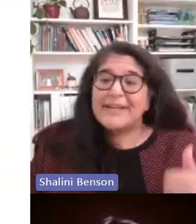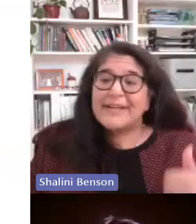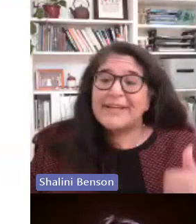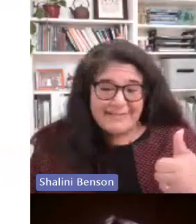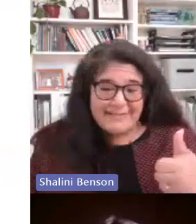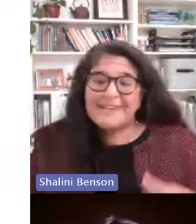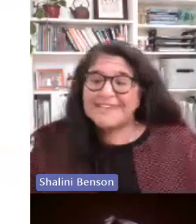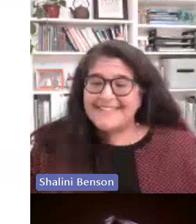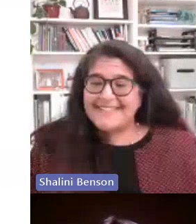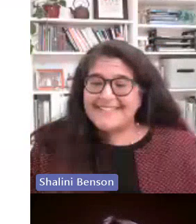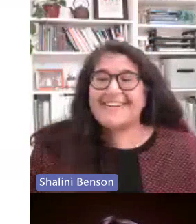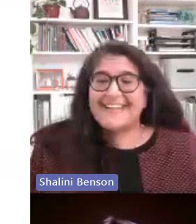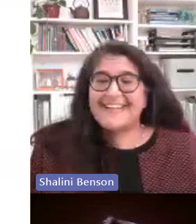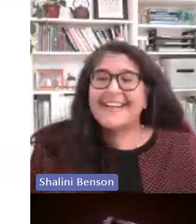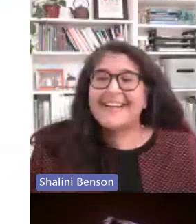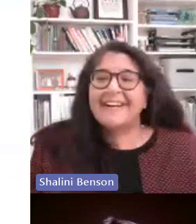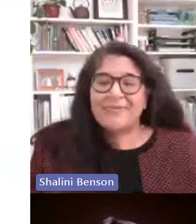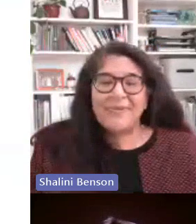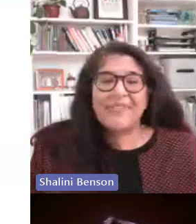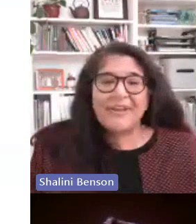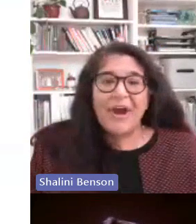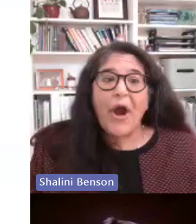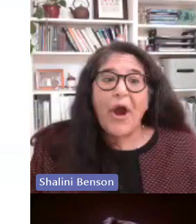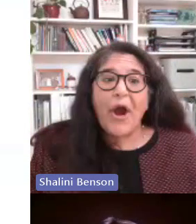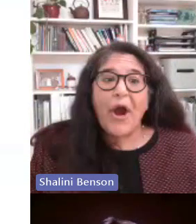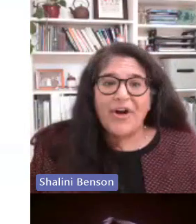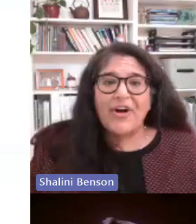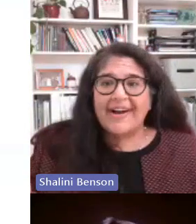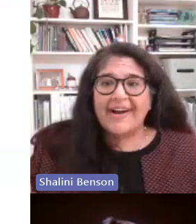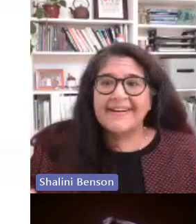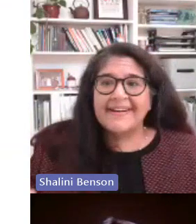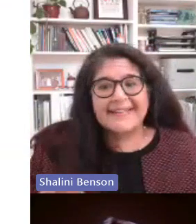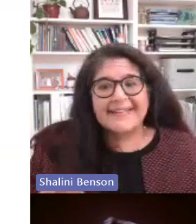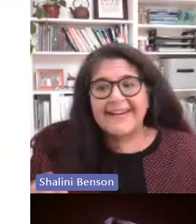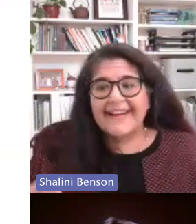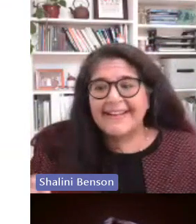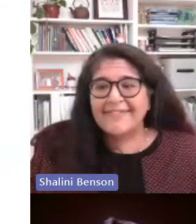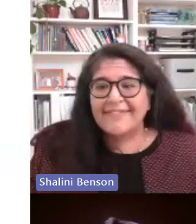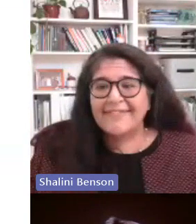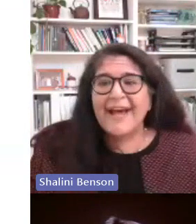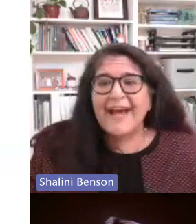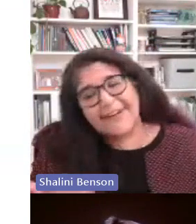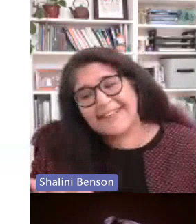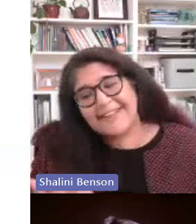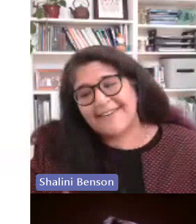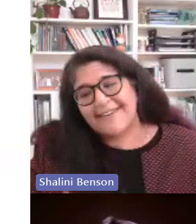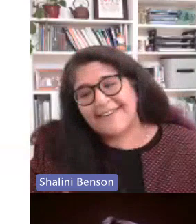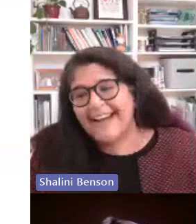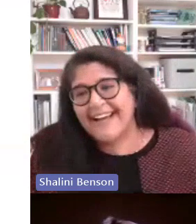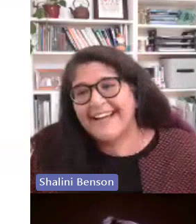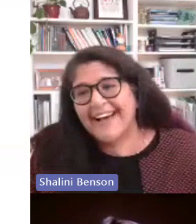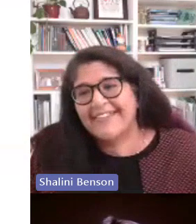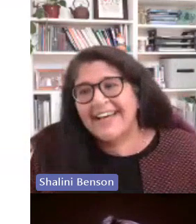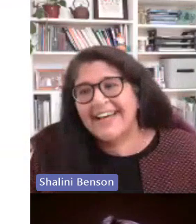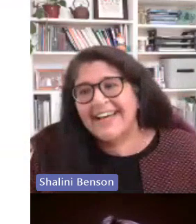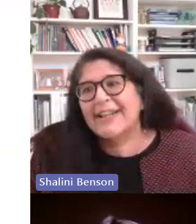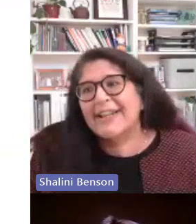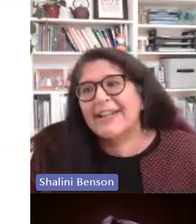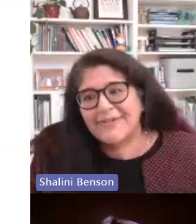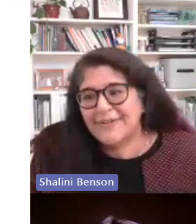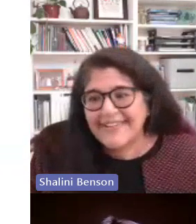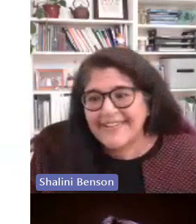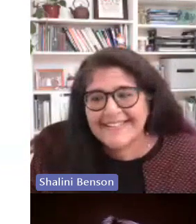bulletin. They typically will. We see Courtney nodding, but the overall guidance is here in A11. Courtney, is there anything you want to add,